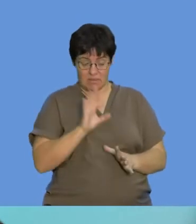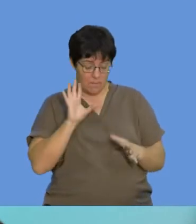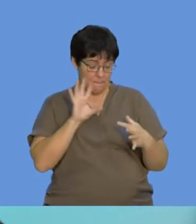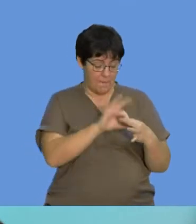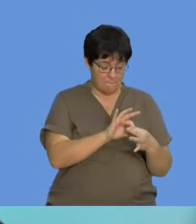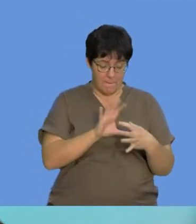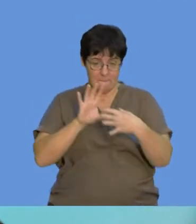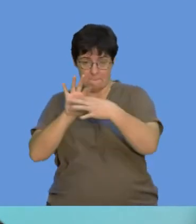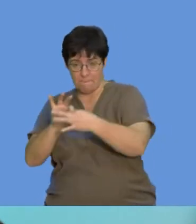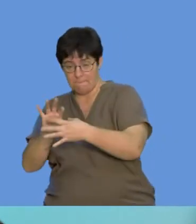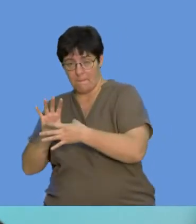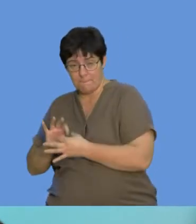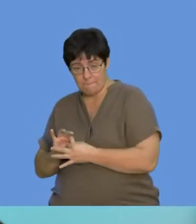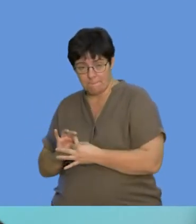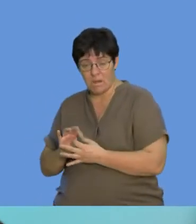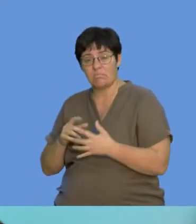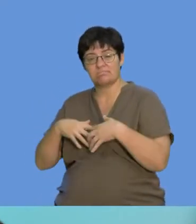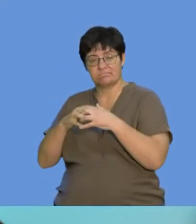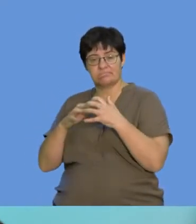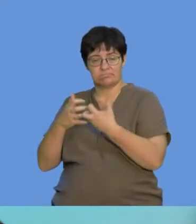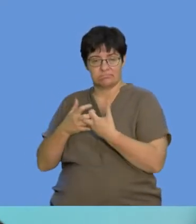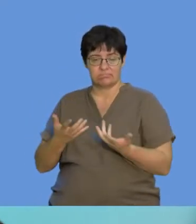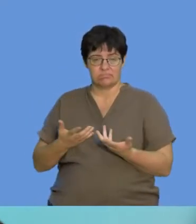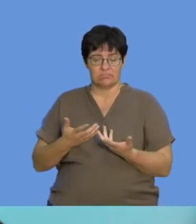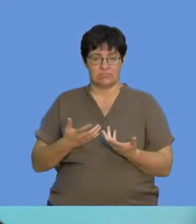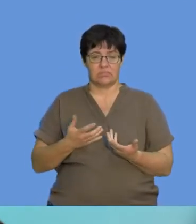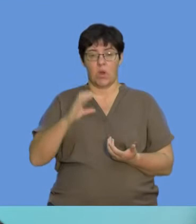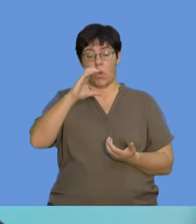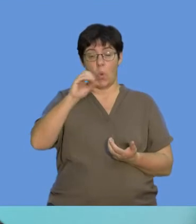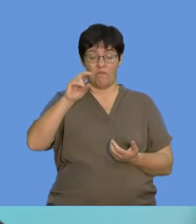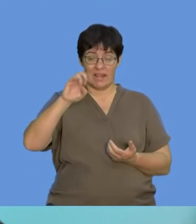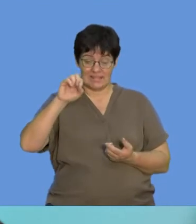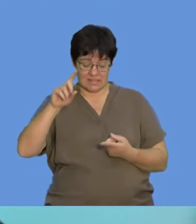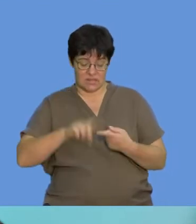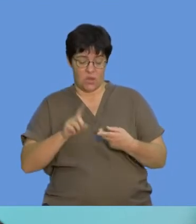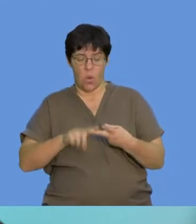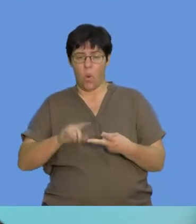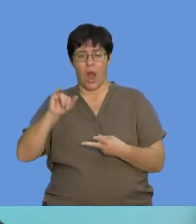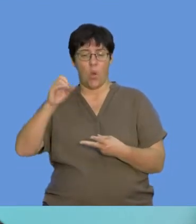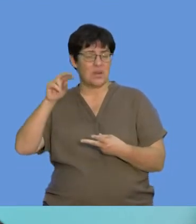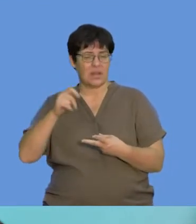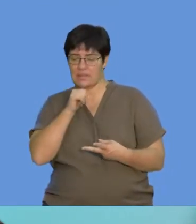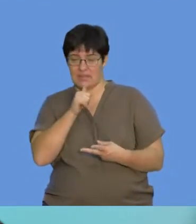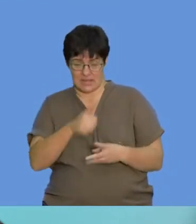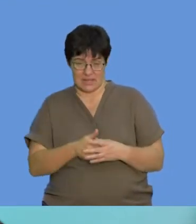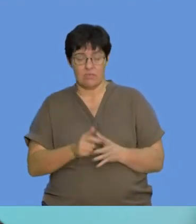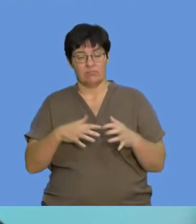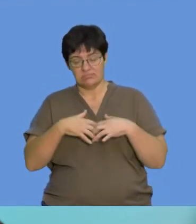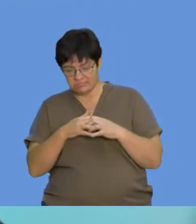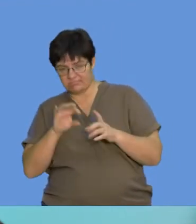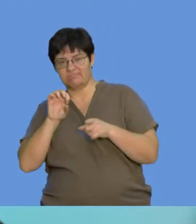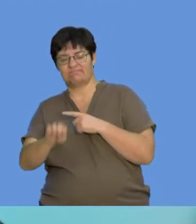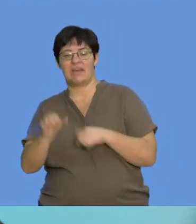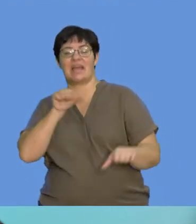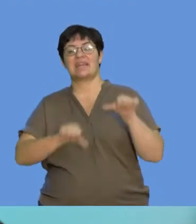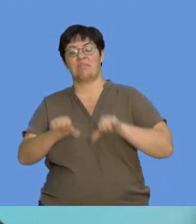start to bond with each other to form compounds, be it covalent or ionic, we are able to represent the molecular formula